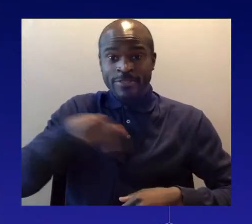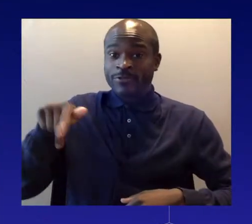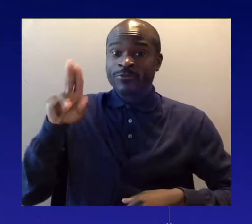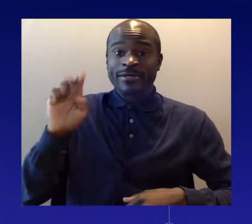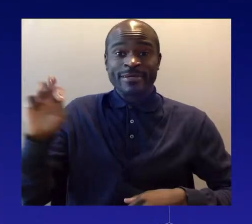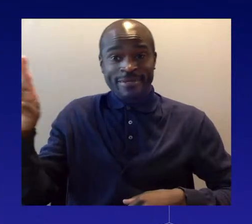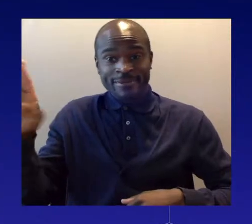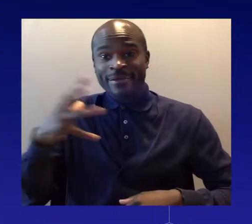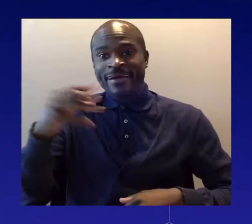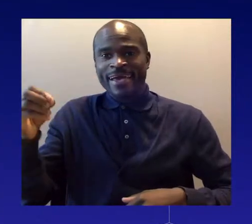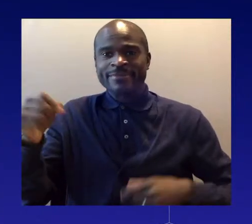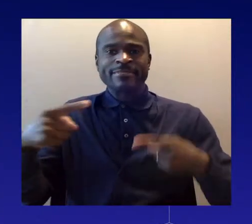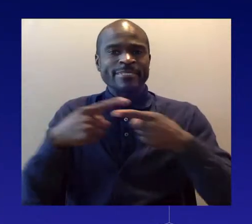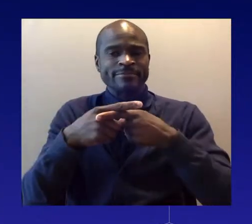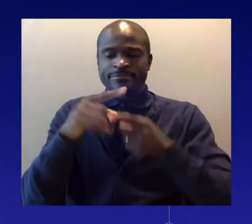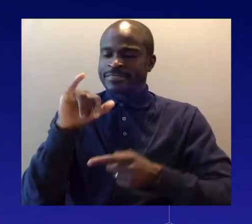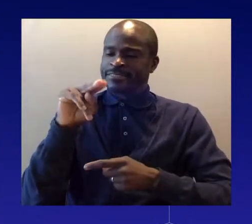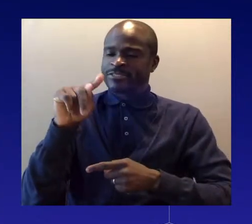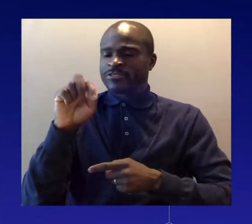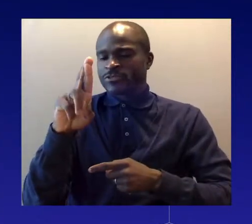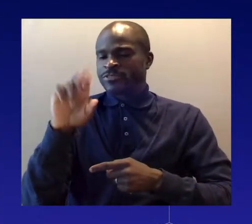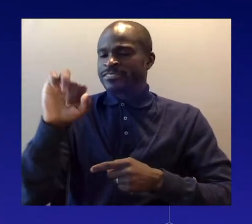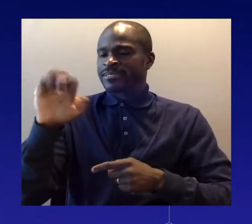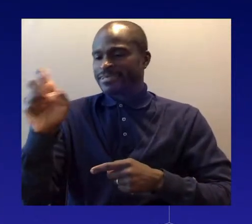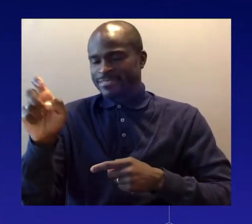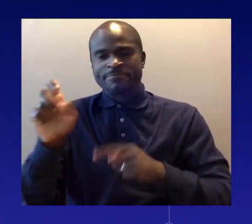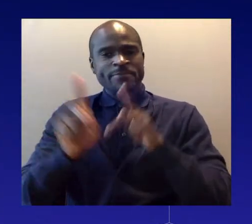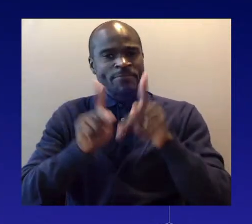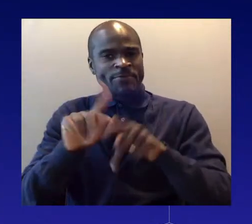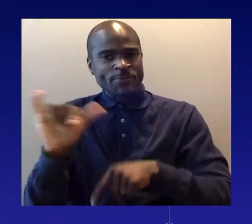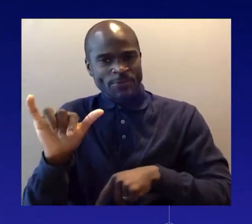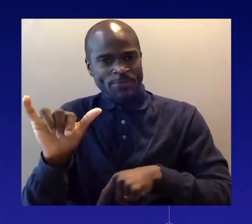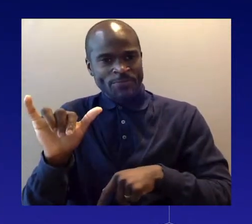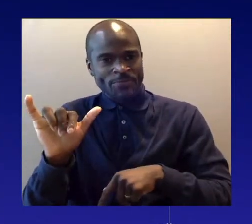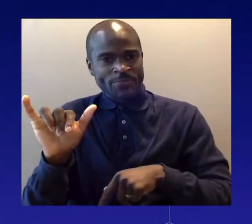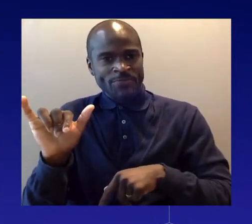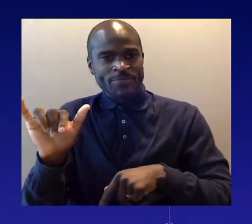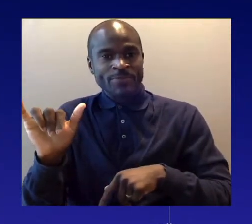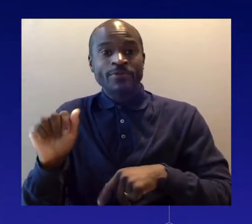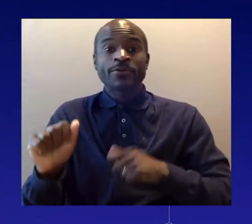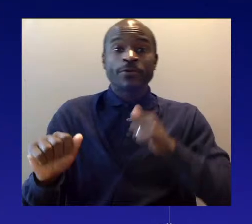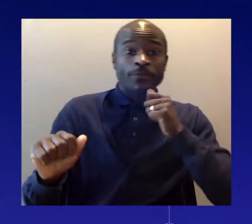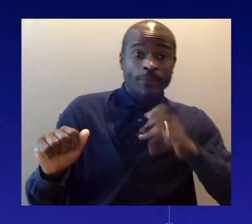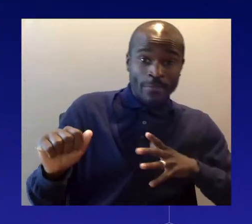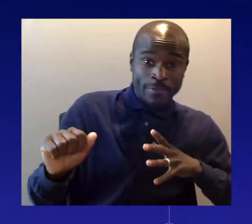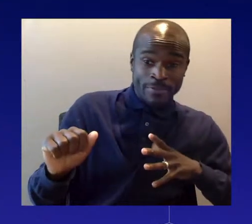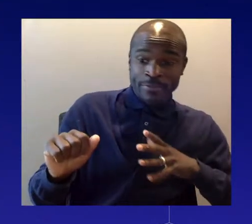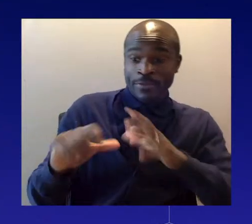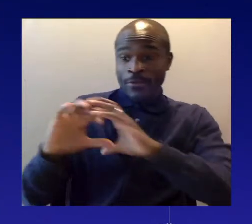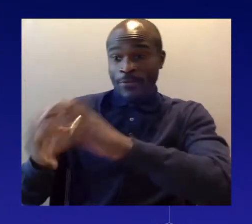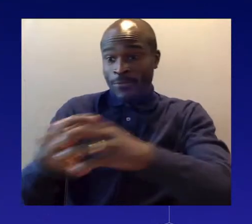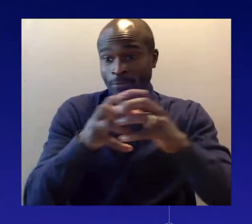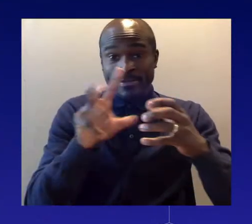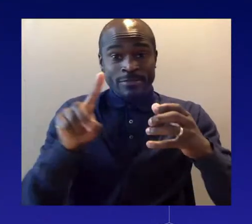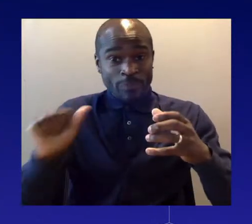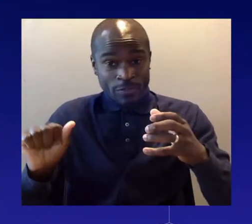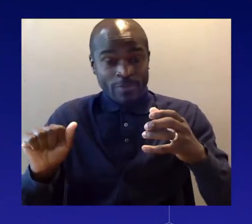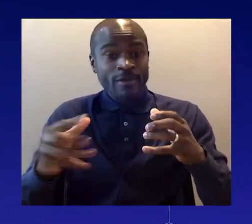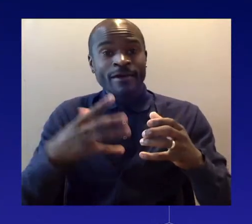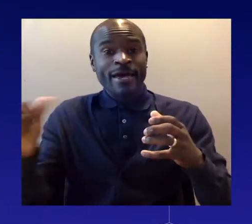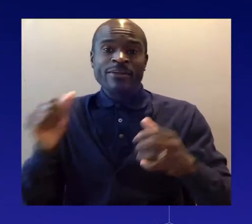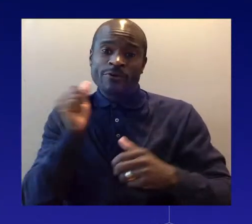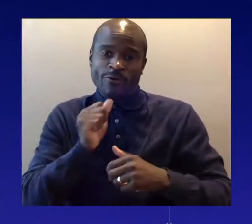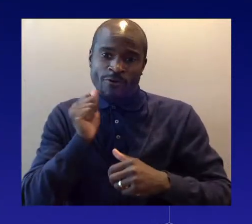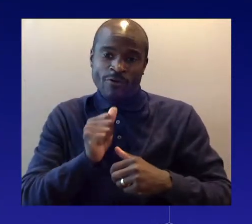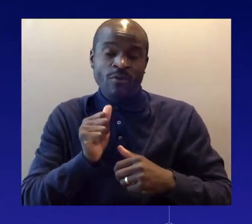intersex individuals, people with disabilities, women and girls, and communities impacted by persistent